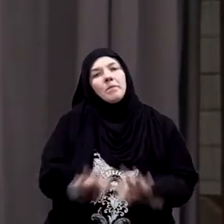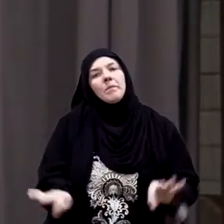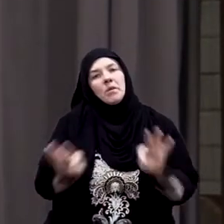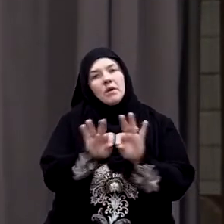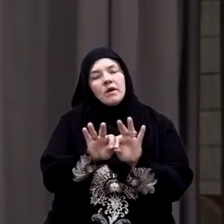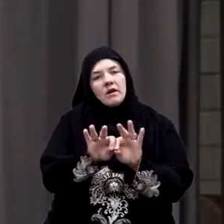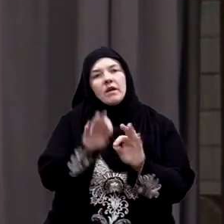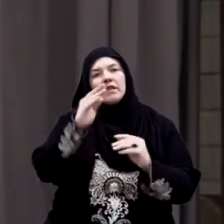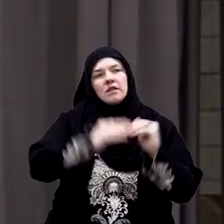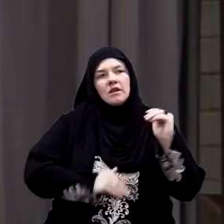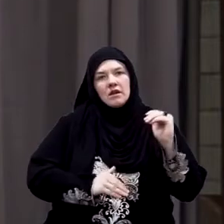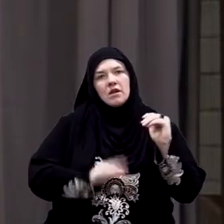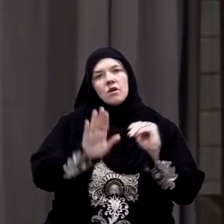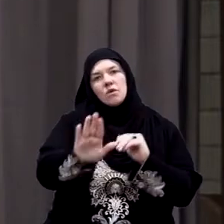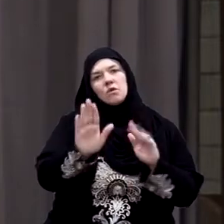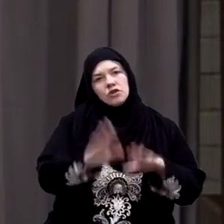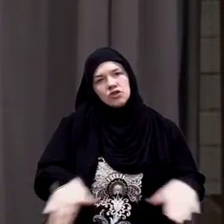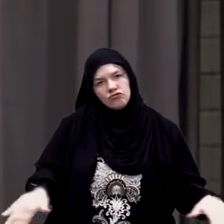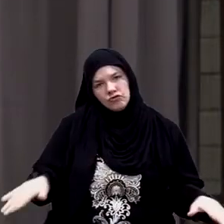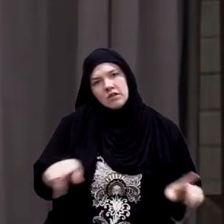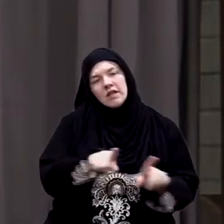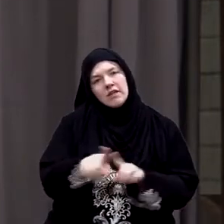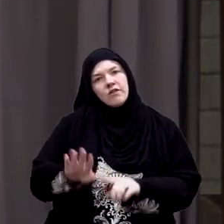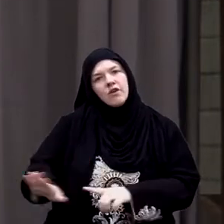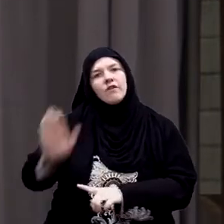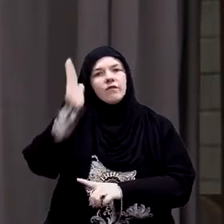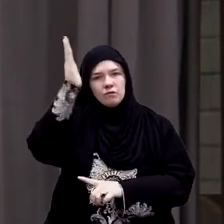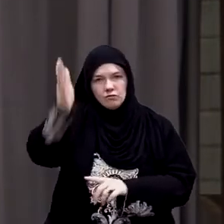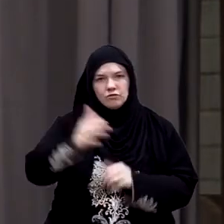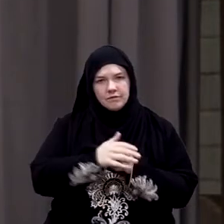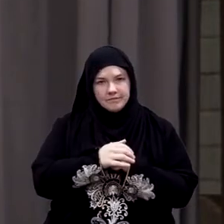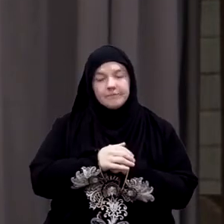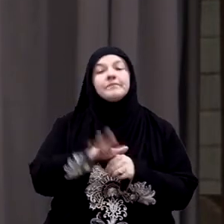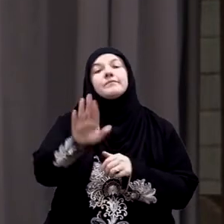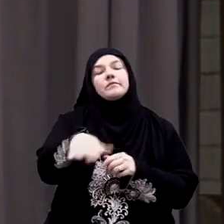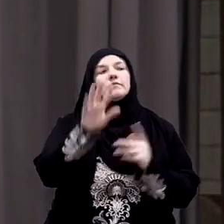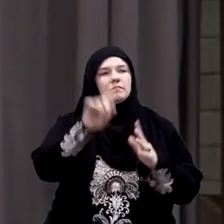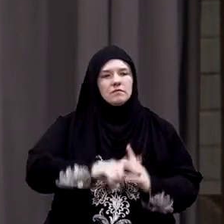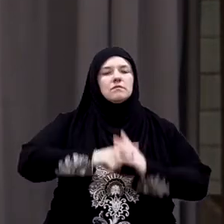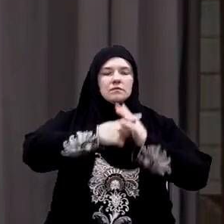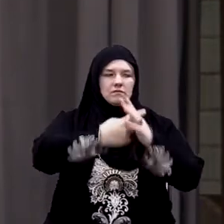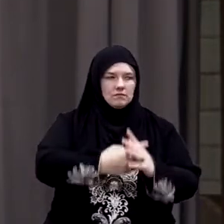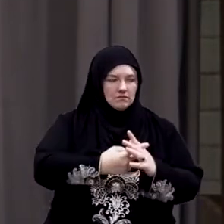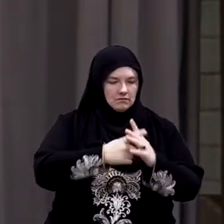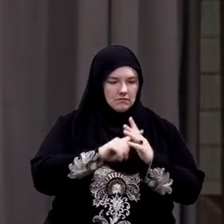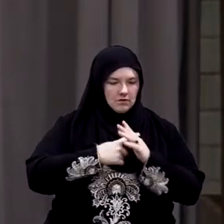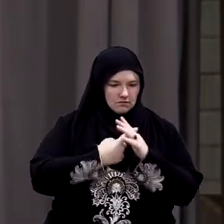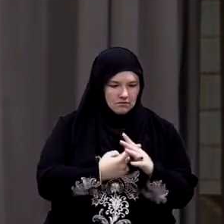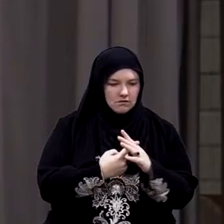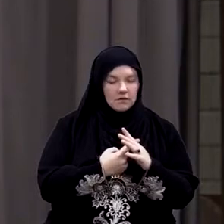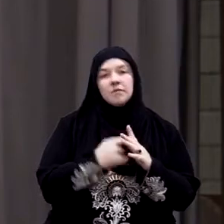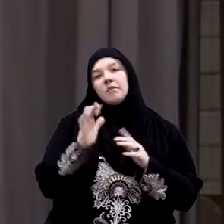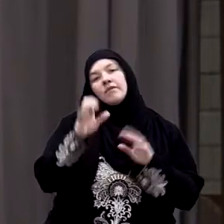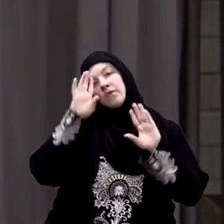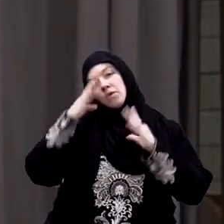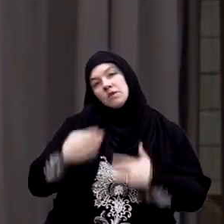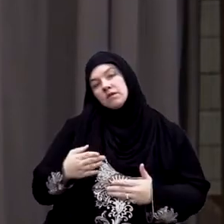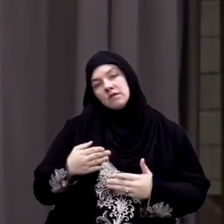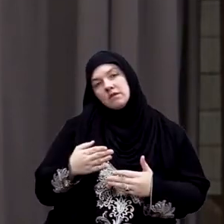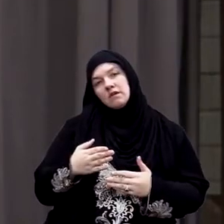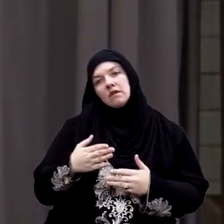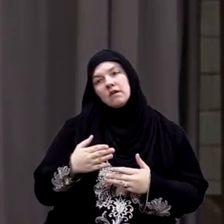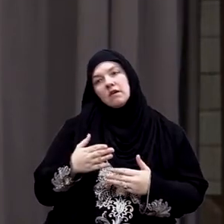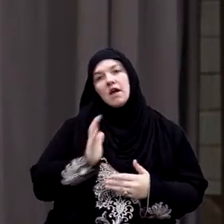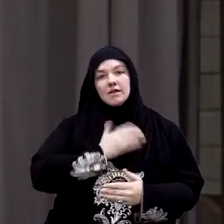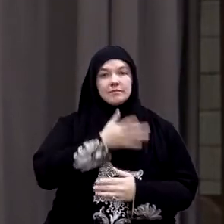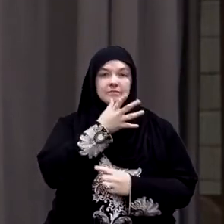important than your children and their future. So I'm starting by focusing on